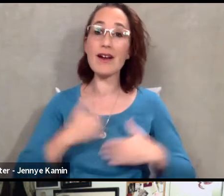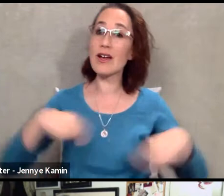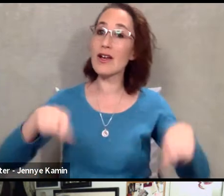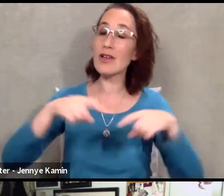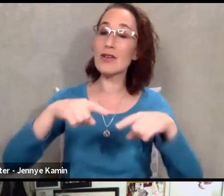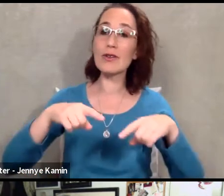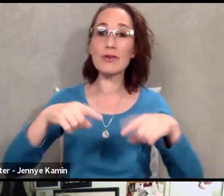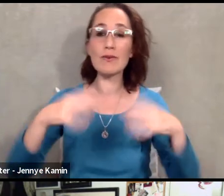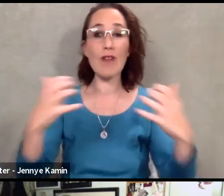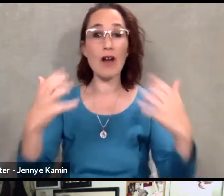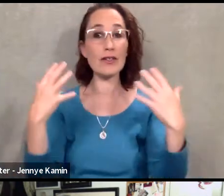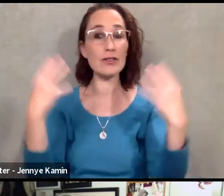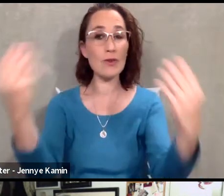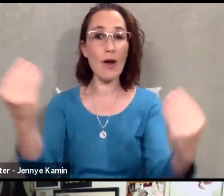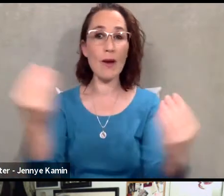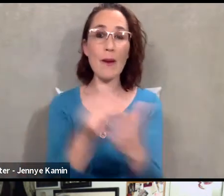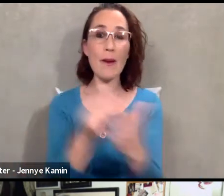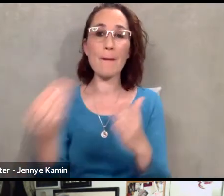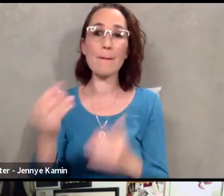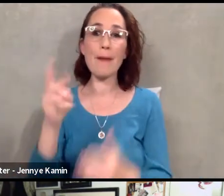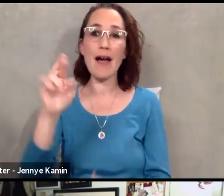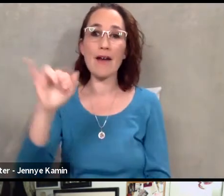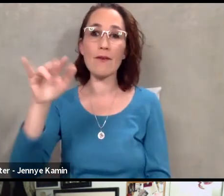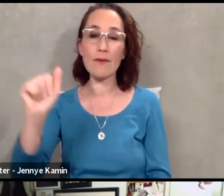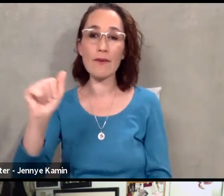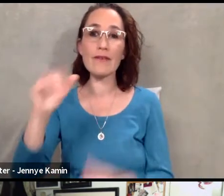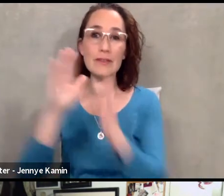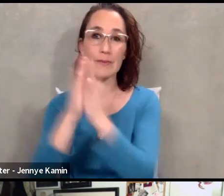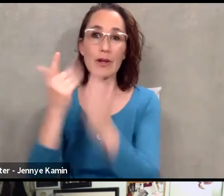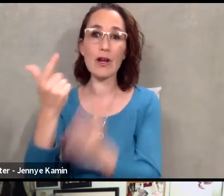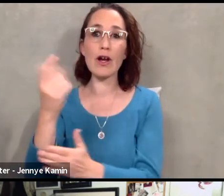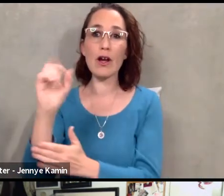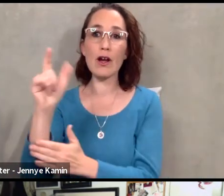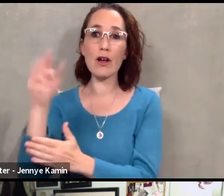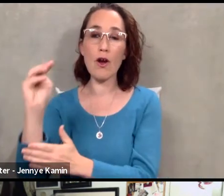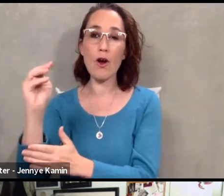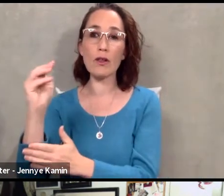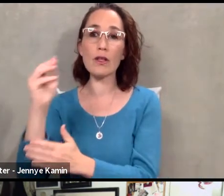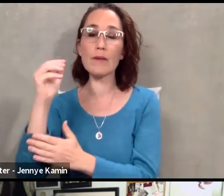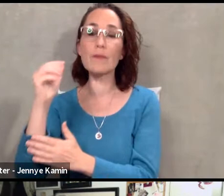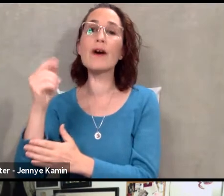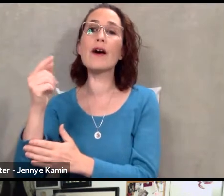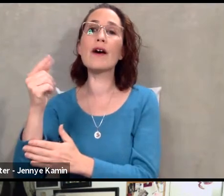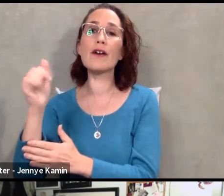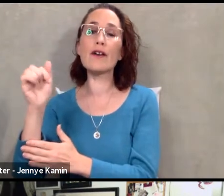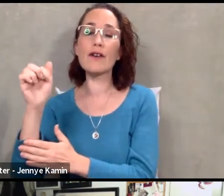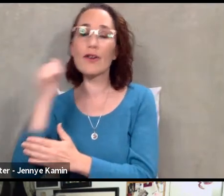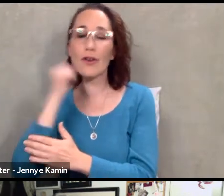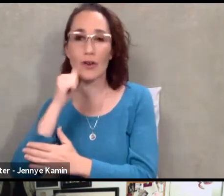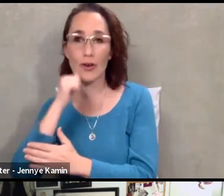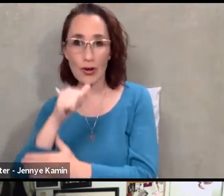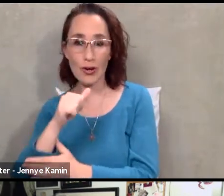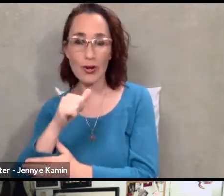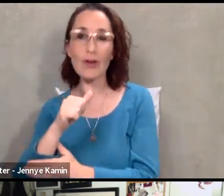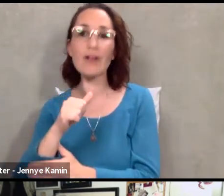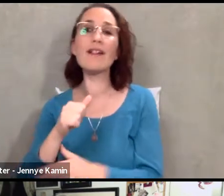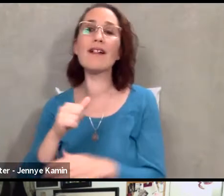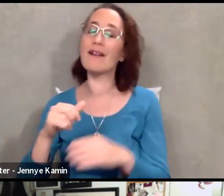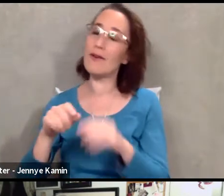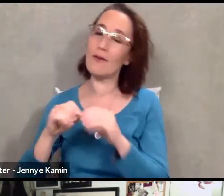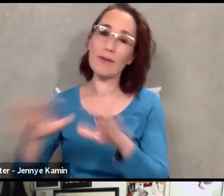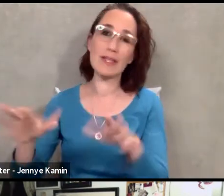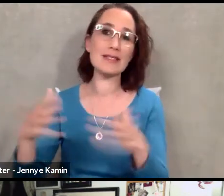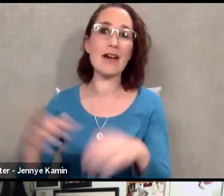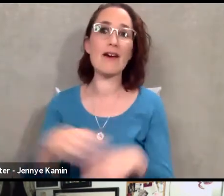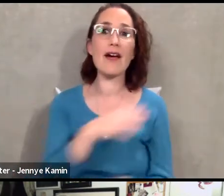buy Reva's book, Golem Girl, out now. And also Brothers of the Gun, an amazing book about